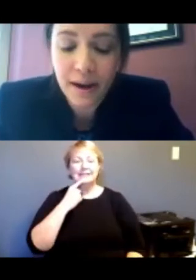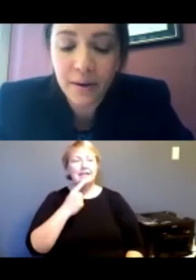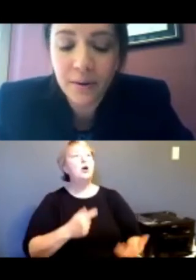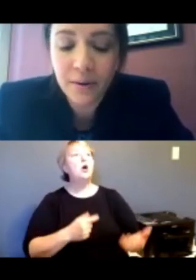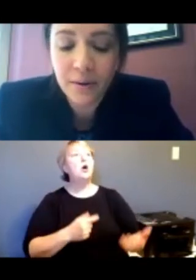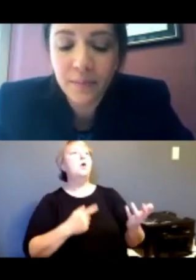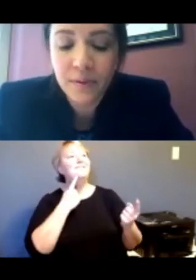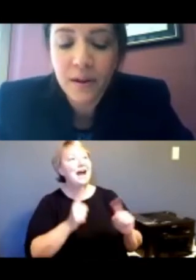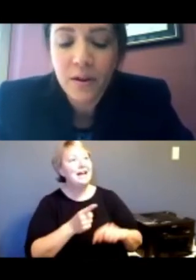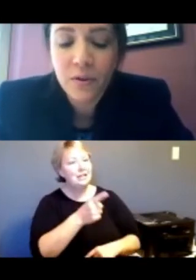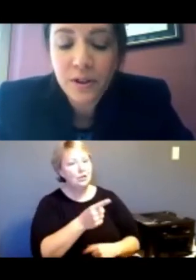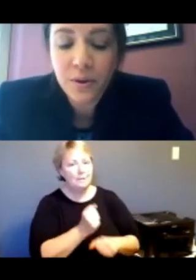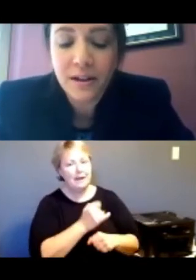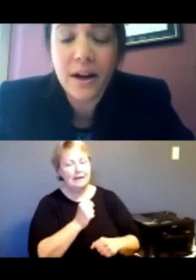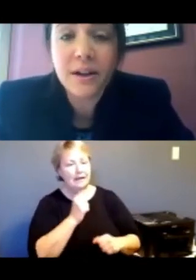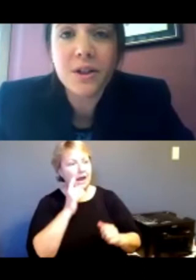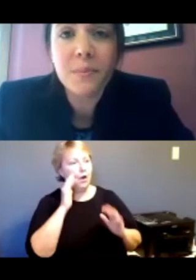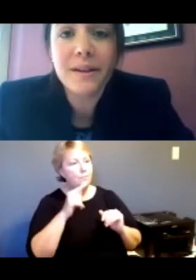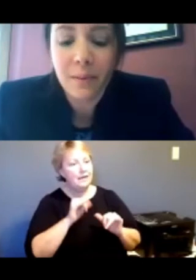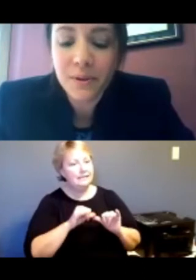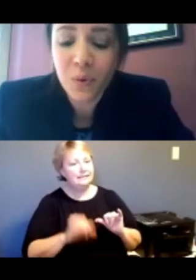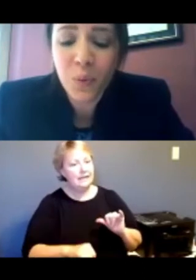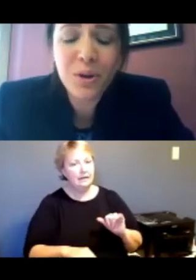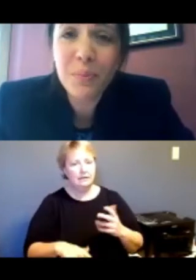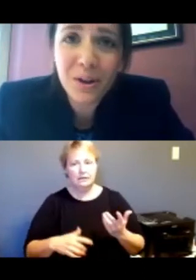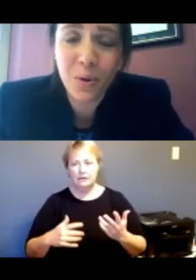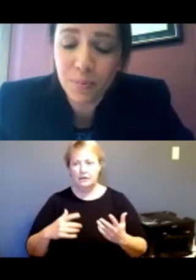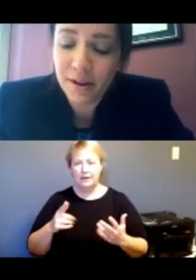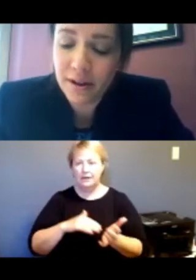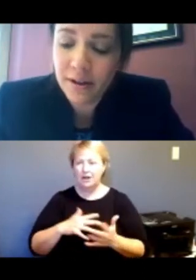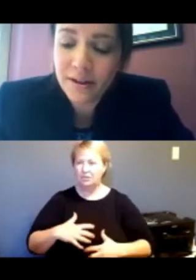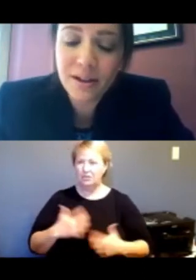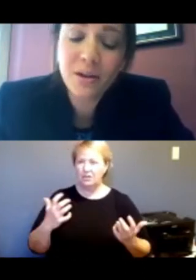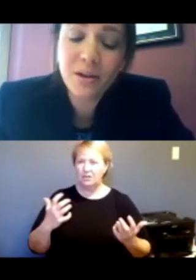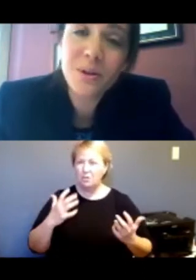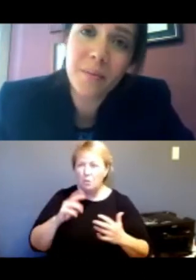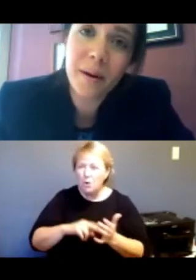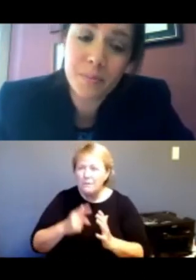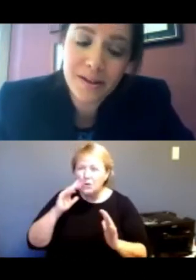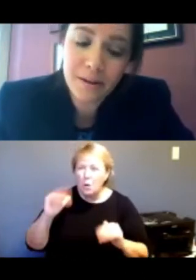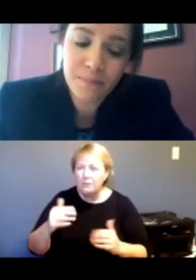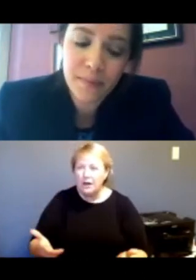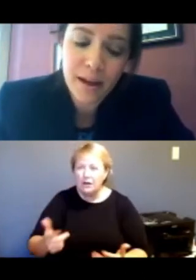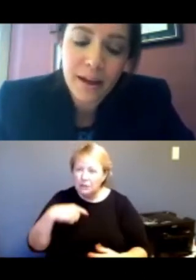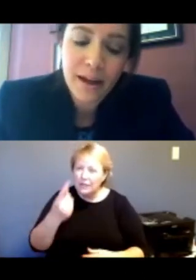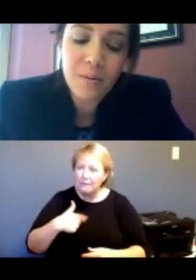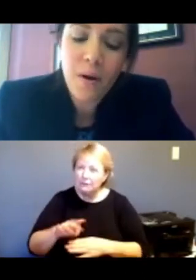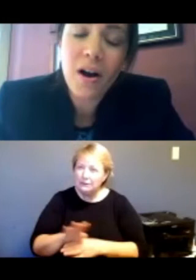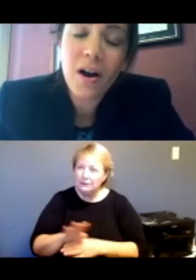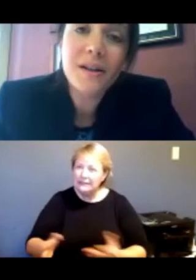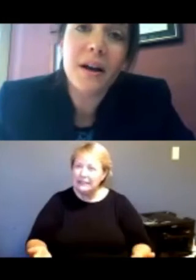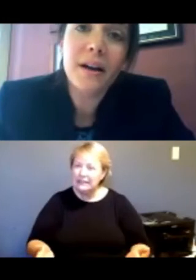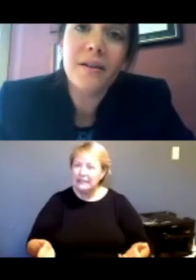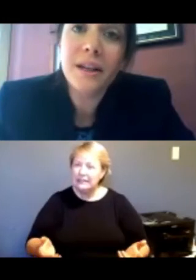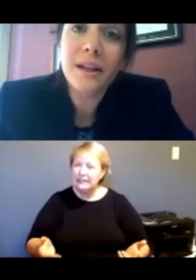they stuck around." Frustrated, Dr. Smith snapped, "What do you mean you hope they're here? Didn't you tell them I was busy?" He didn't